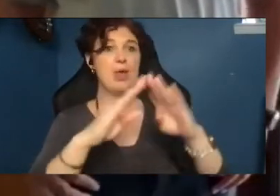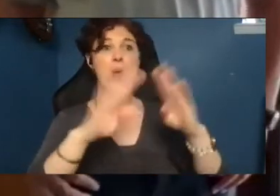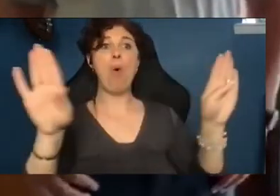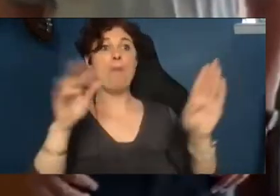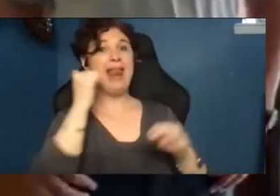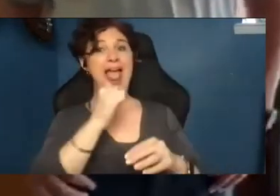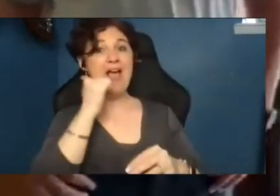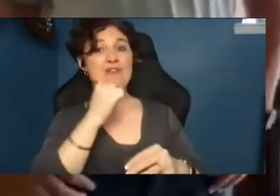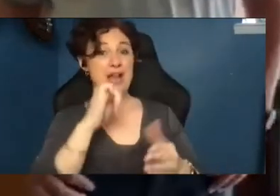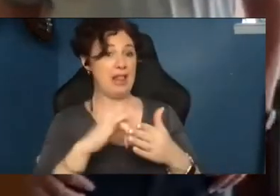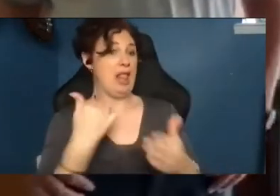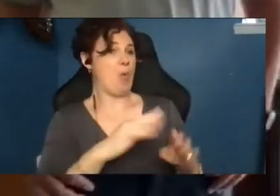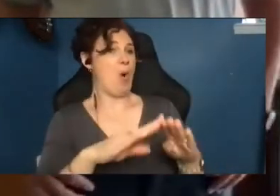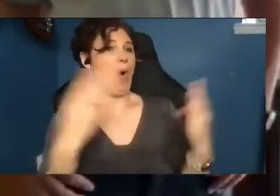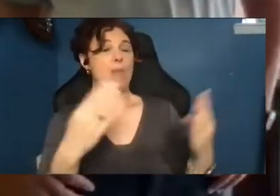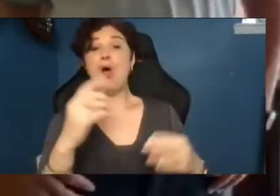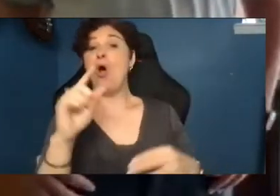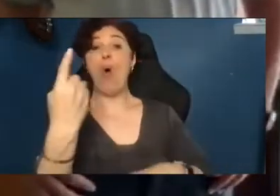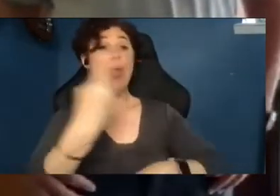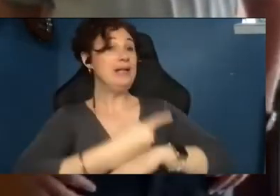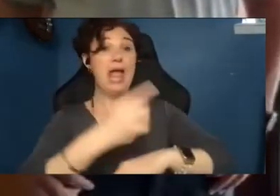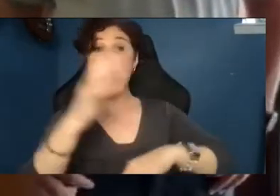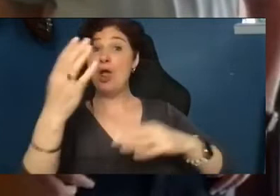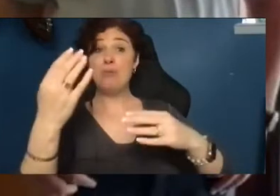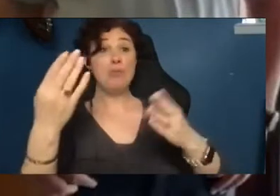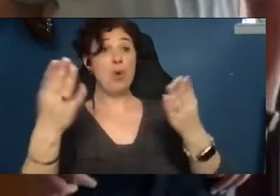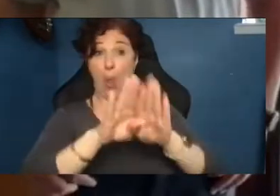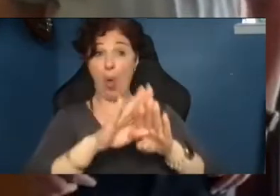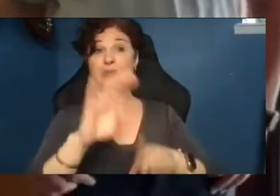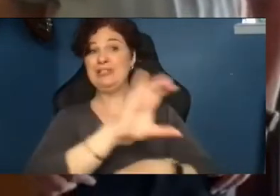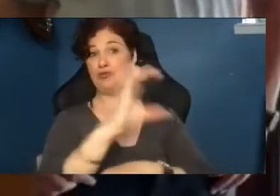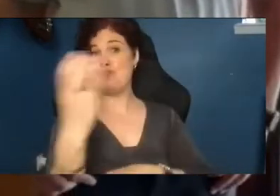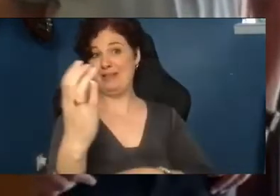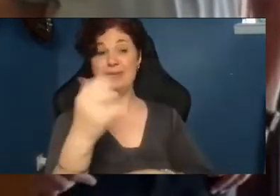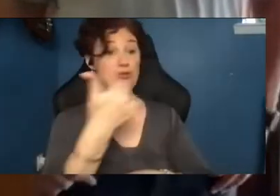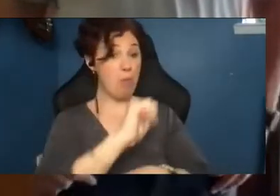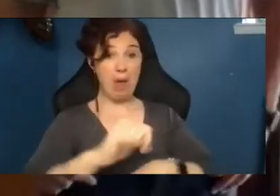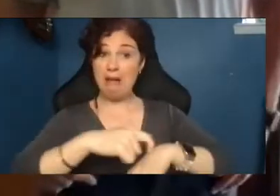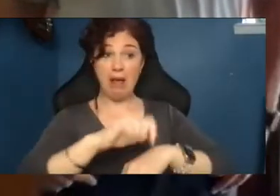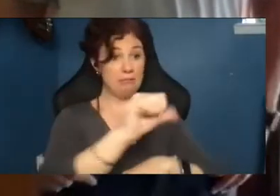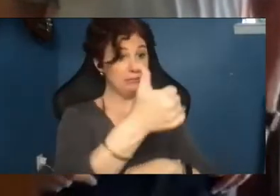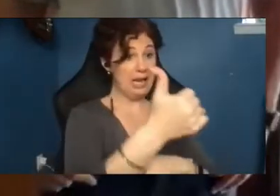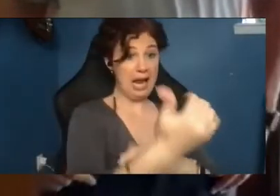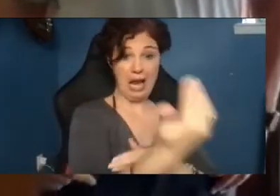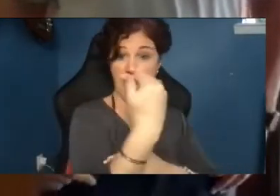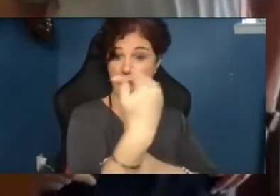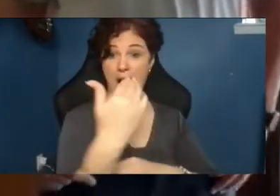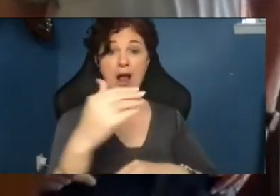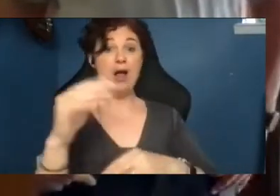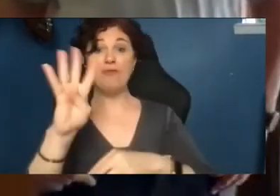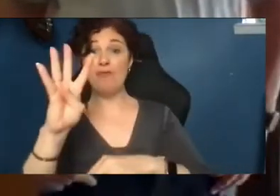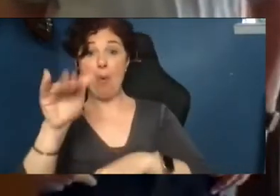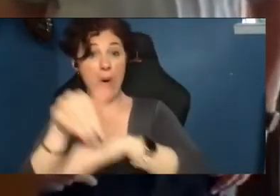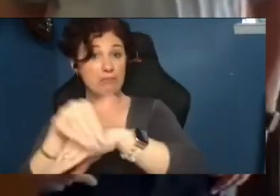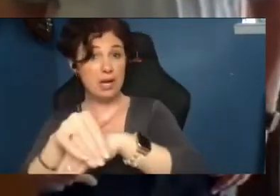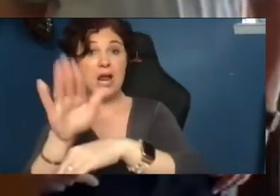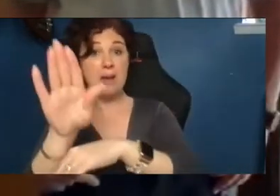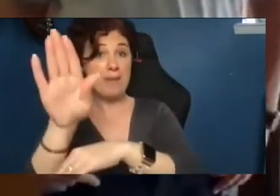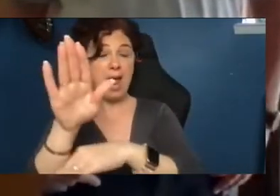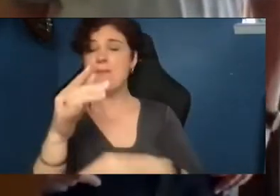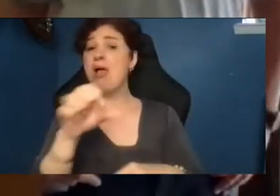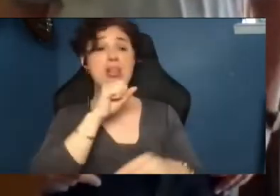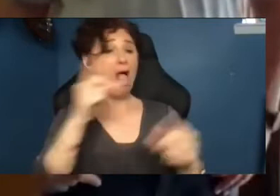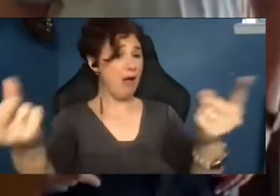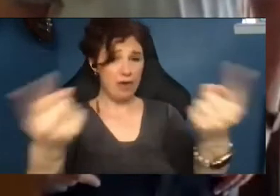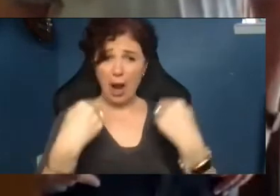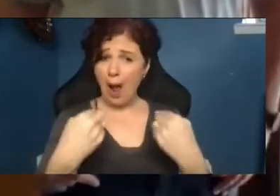day that we're open. Only day we close is Christmas Day. So any given day from 10 a.m. till 4 p.m., I would love to have you